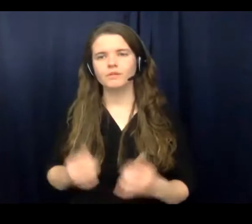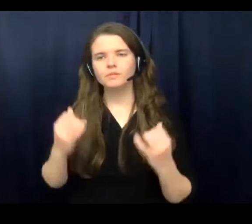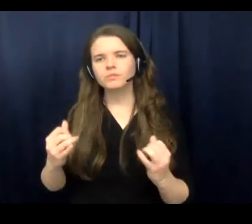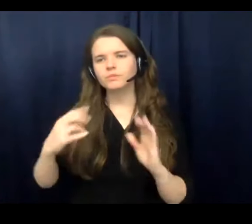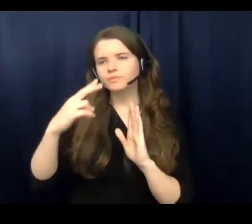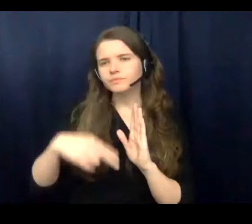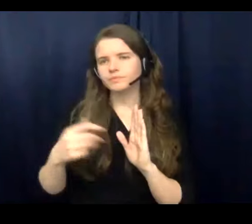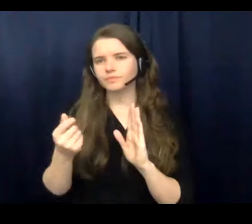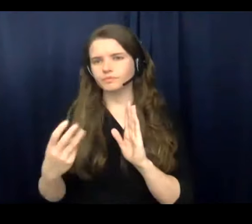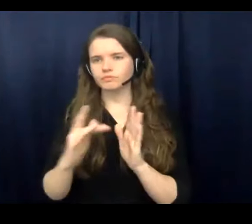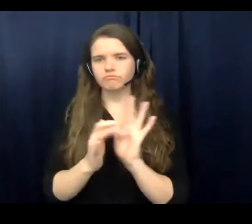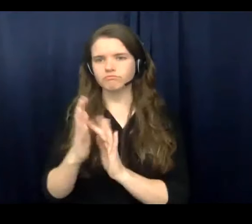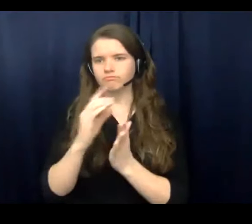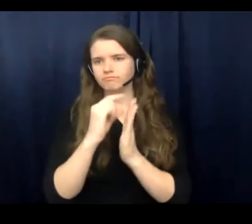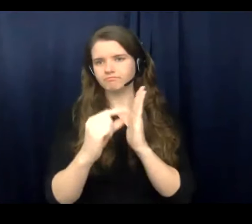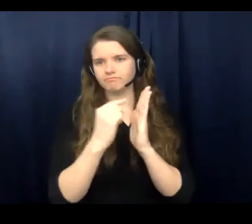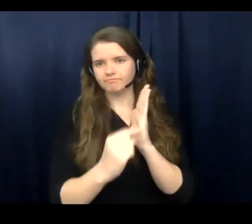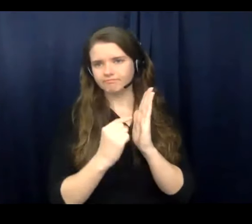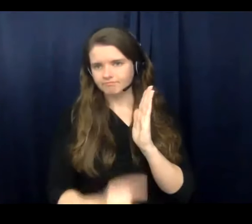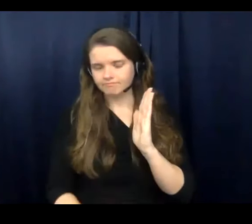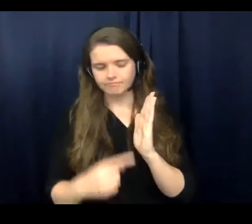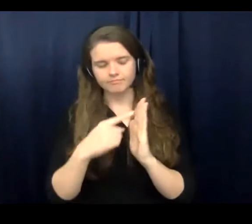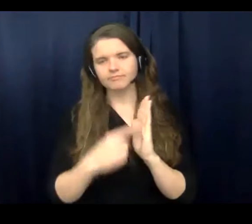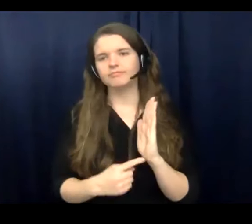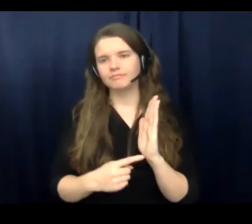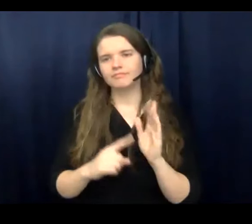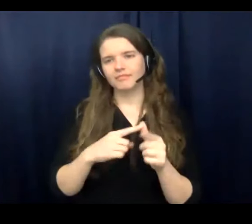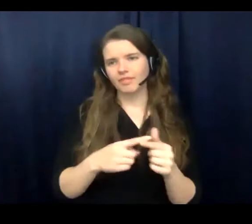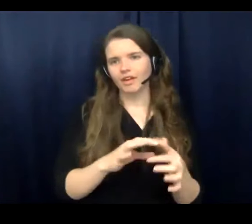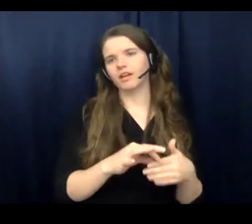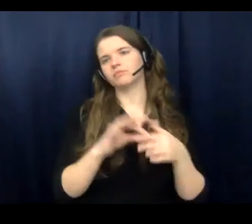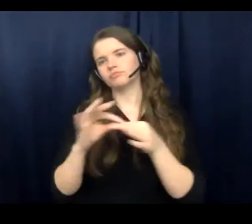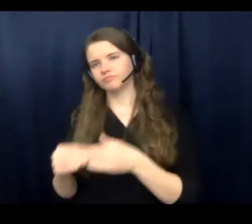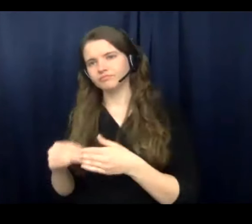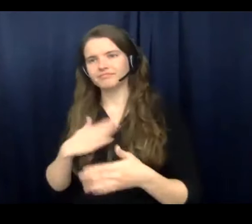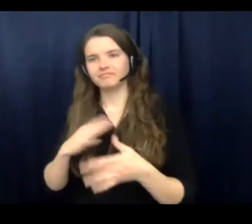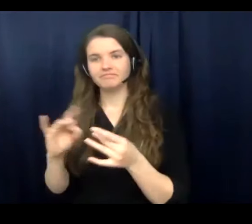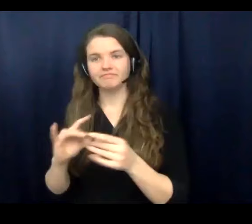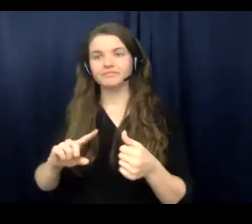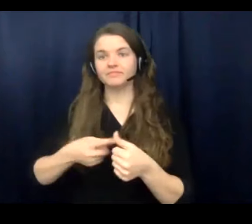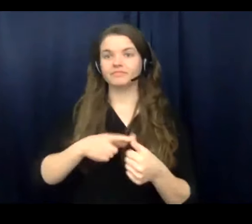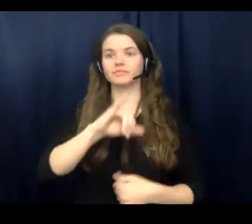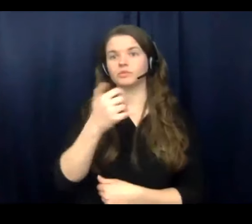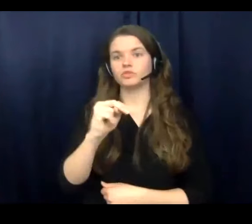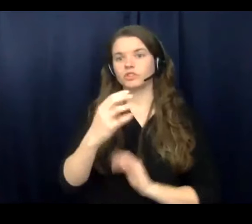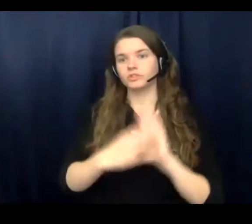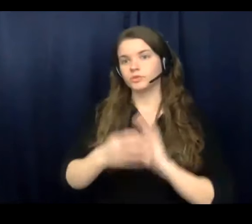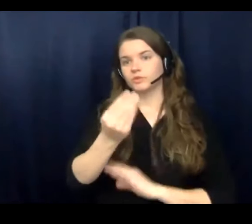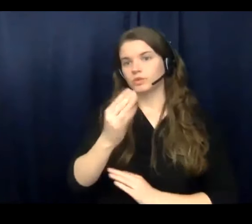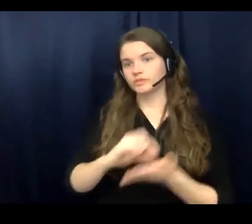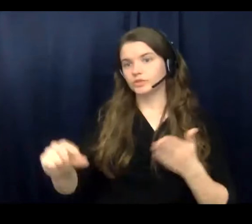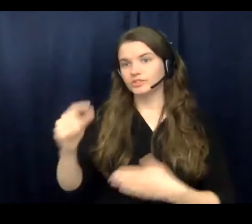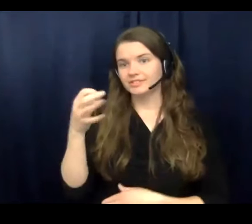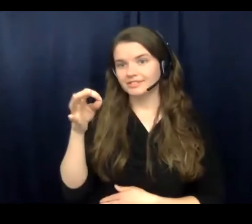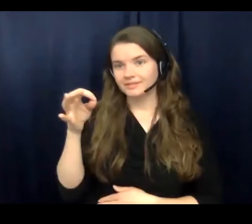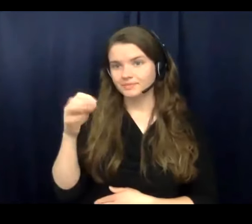scripture around which I'm going to mold my remarks. And the first is from John 14:19. It says, "A little while longer,